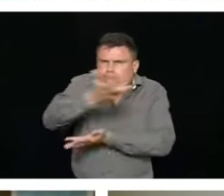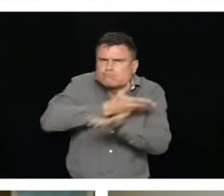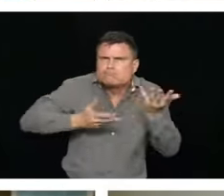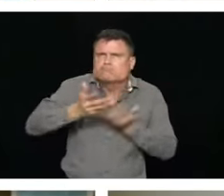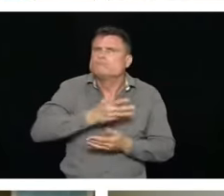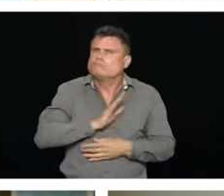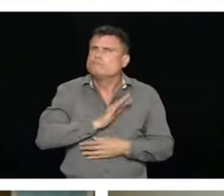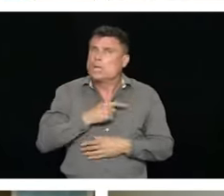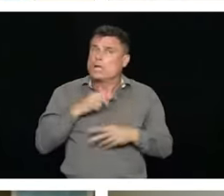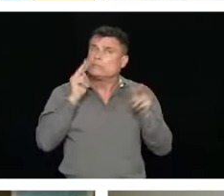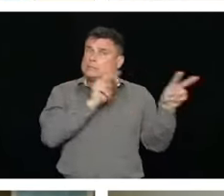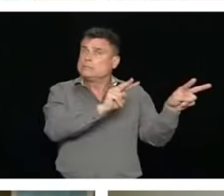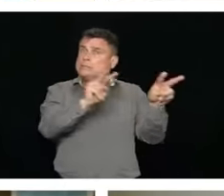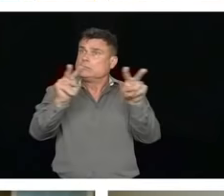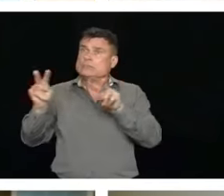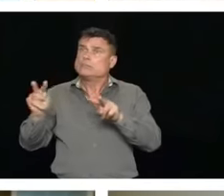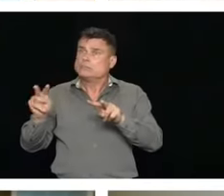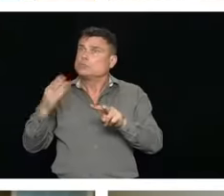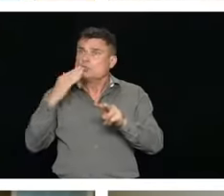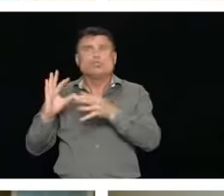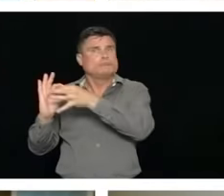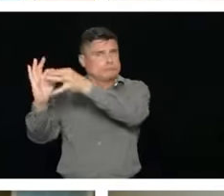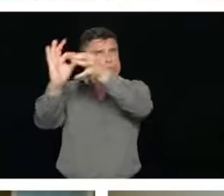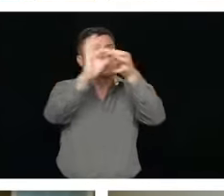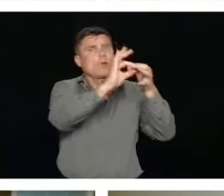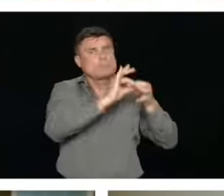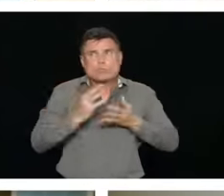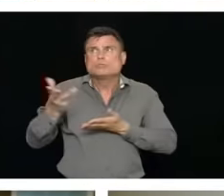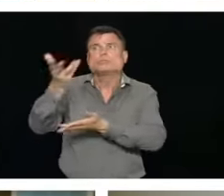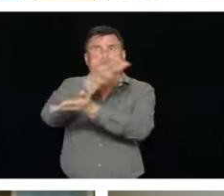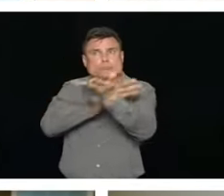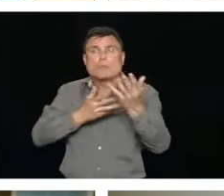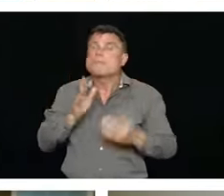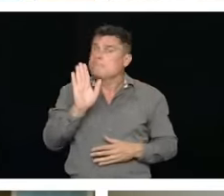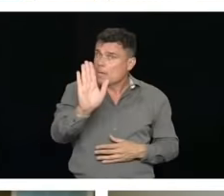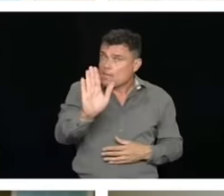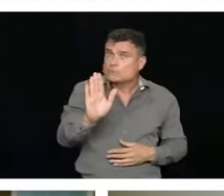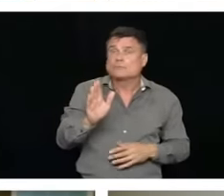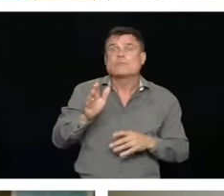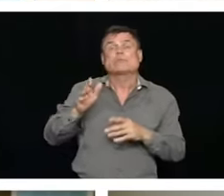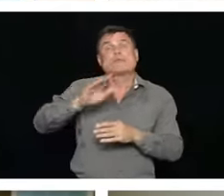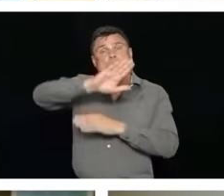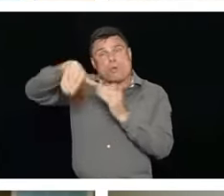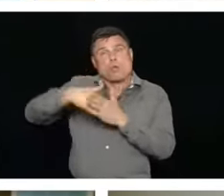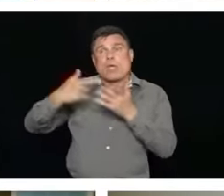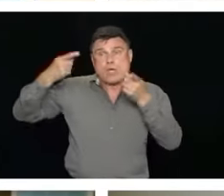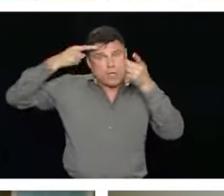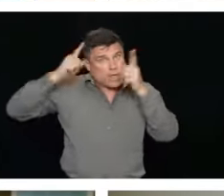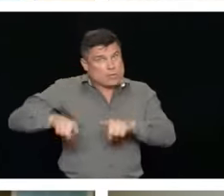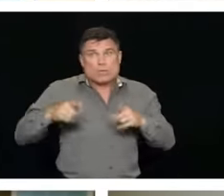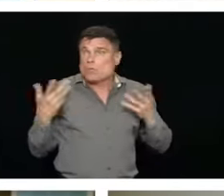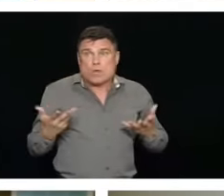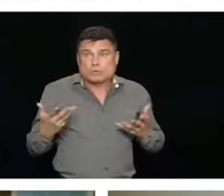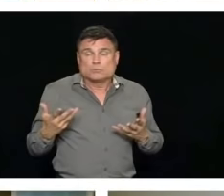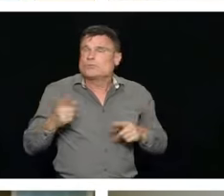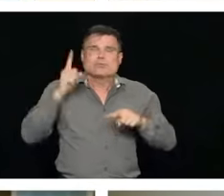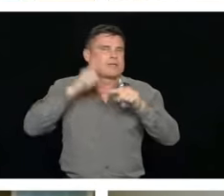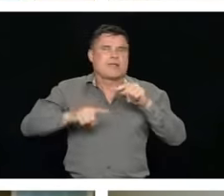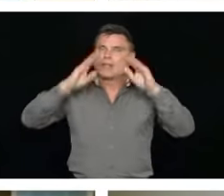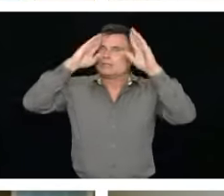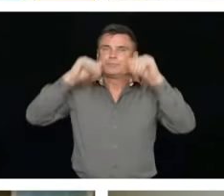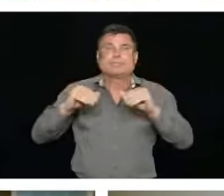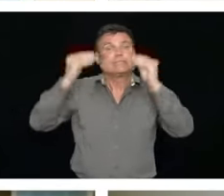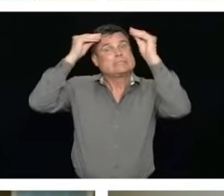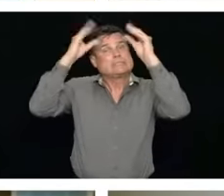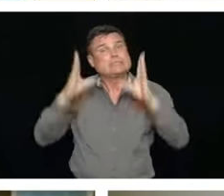asked to do more than they were doing before the suspension of in-class instruction. And that we certainly can't pull them in many different directions because